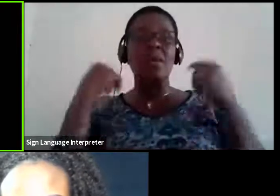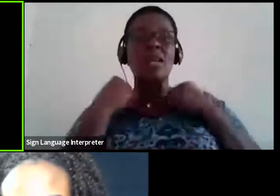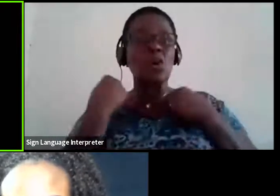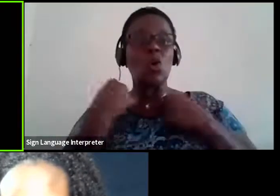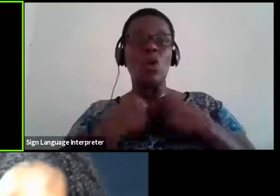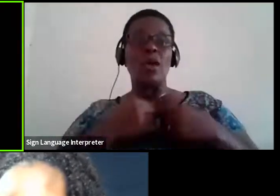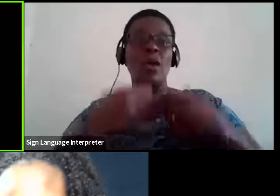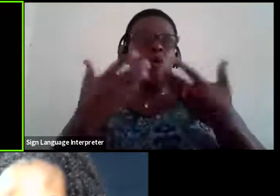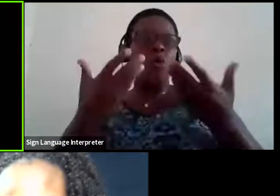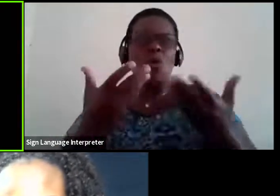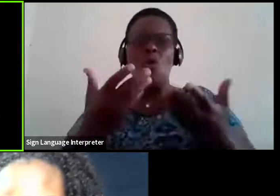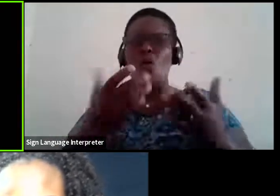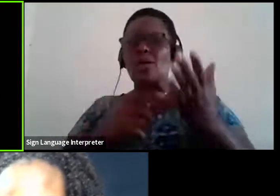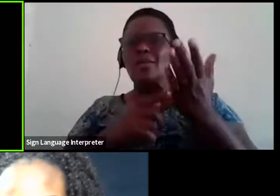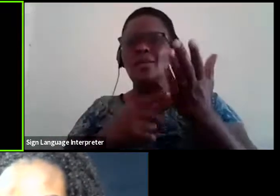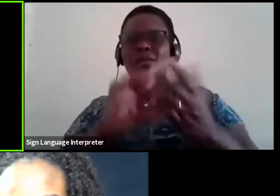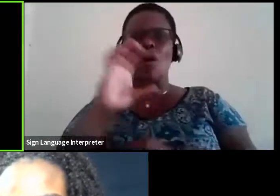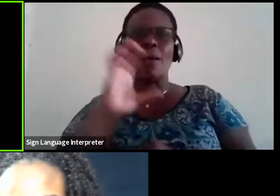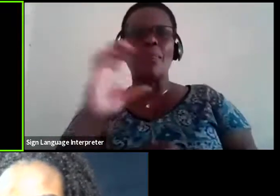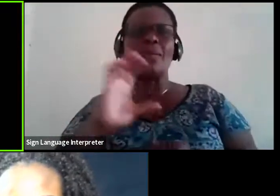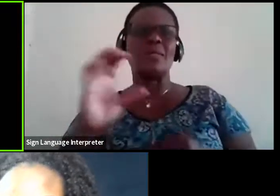these issues?